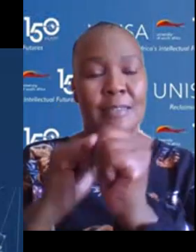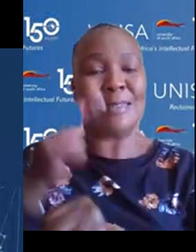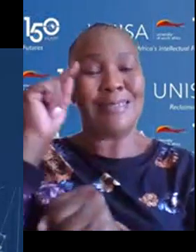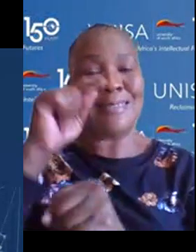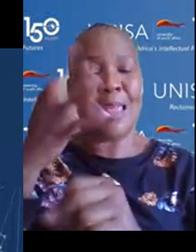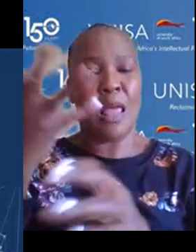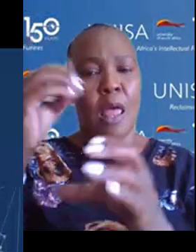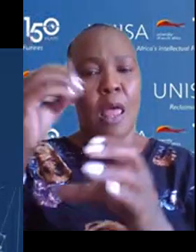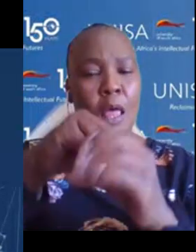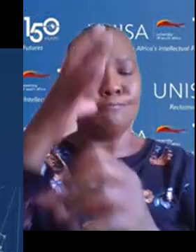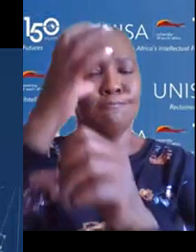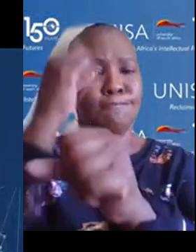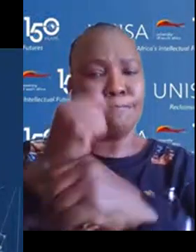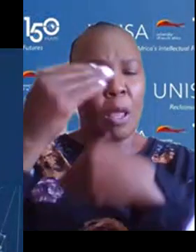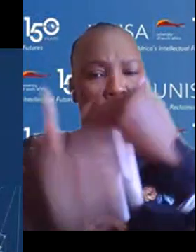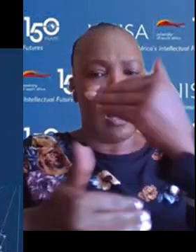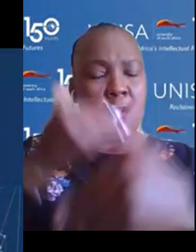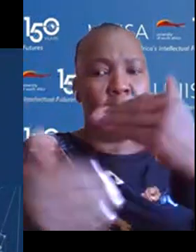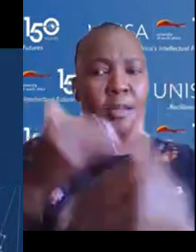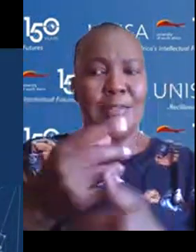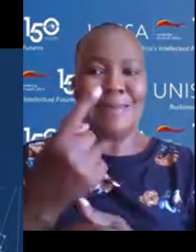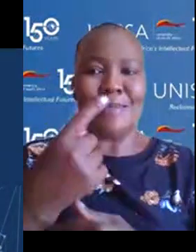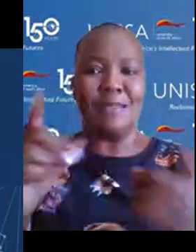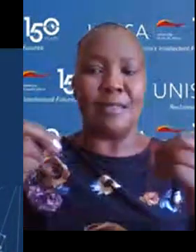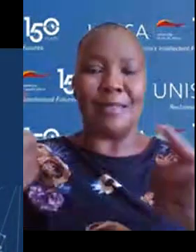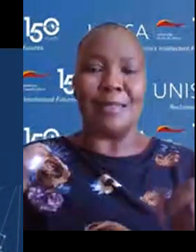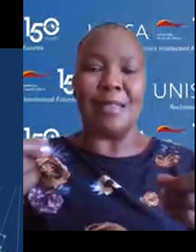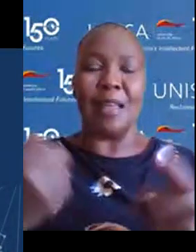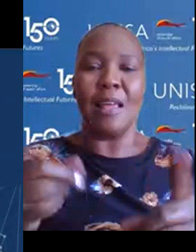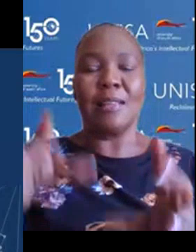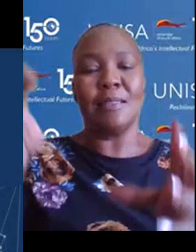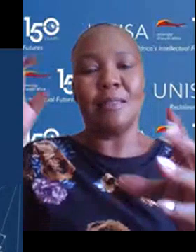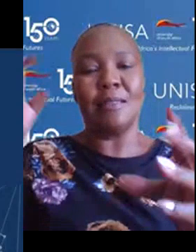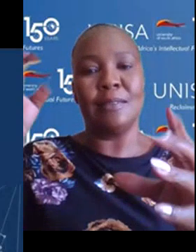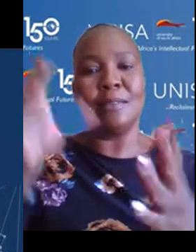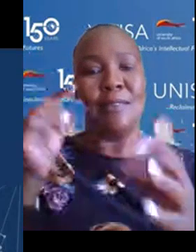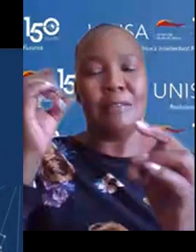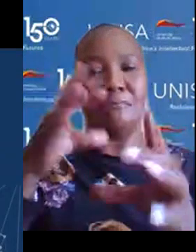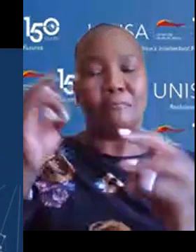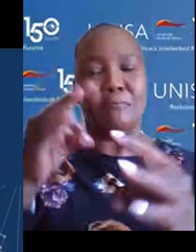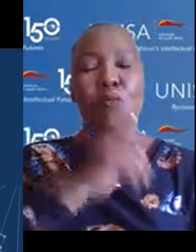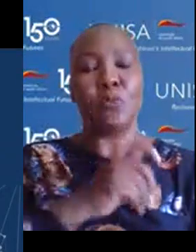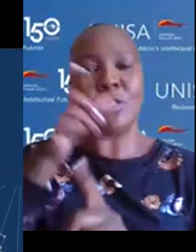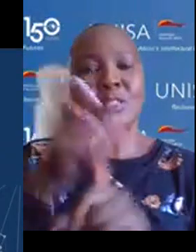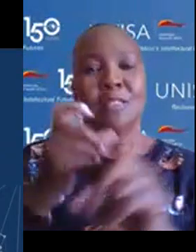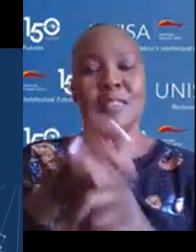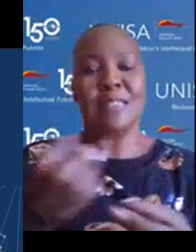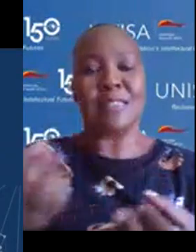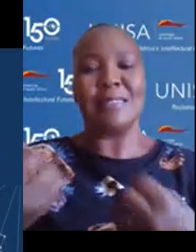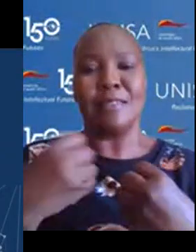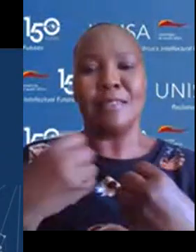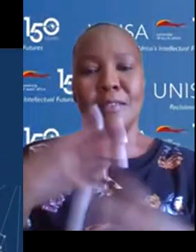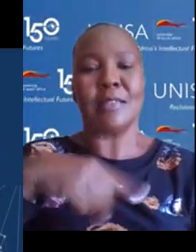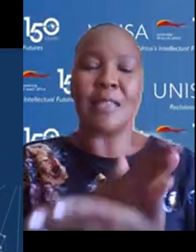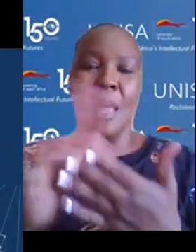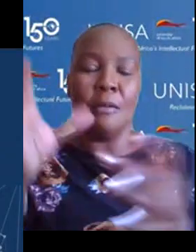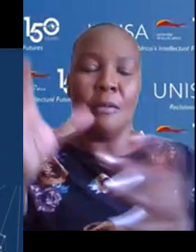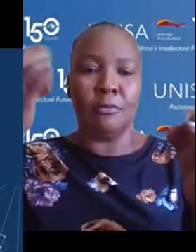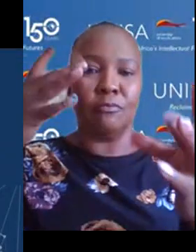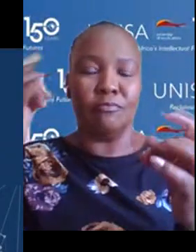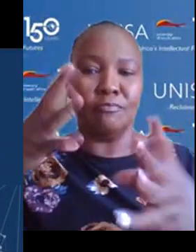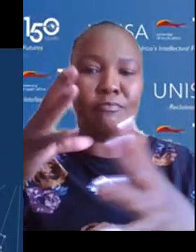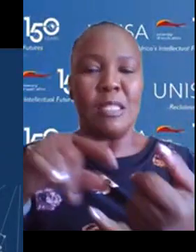stores and processes, and it has a bit different types of data and information that it uses, and it gives us some information depending